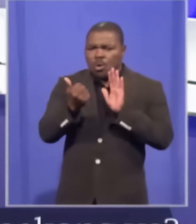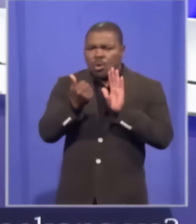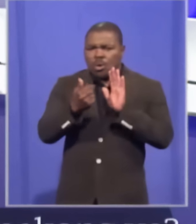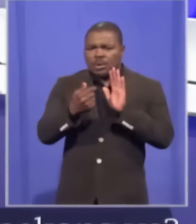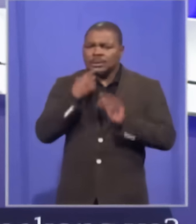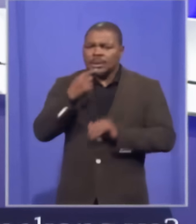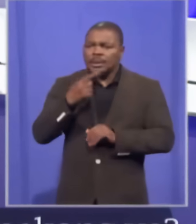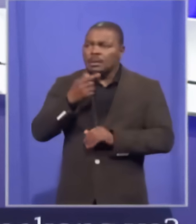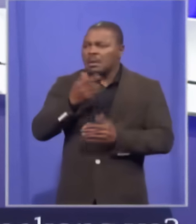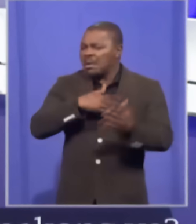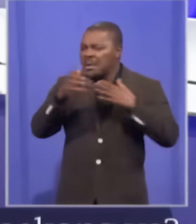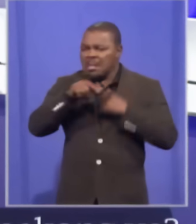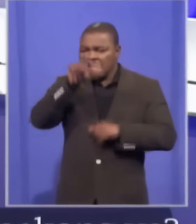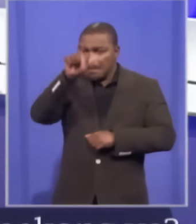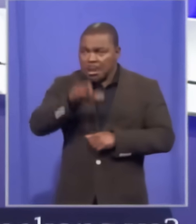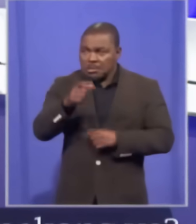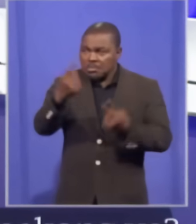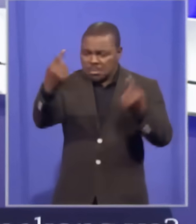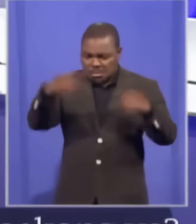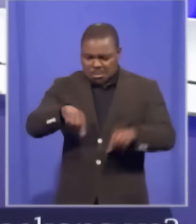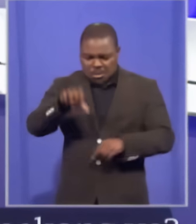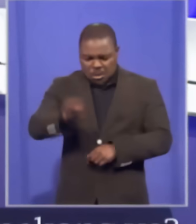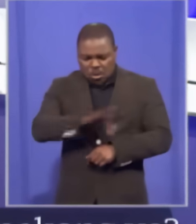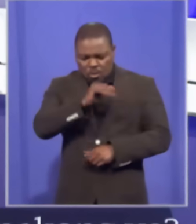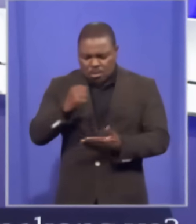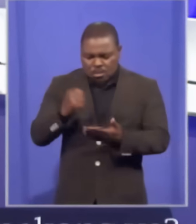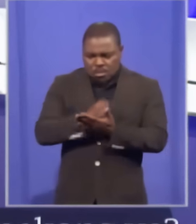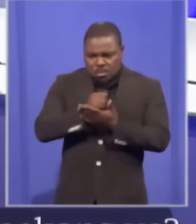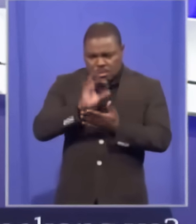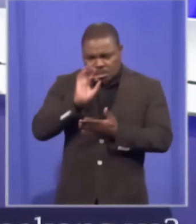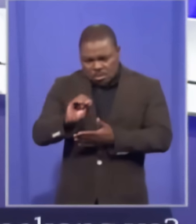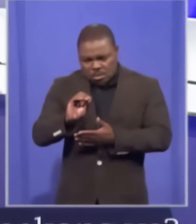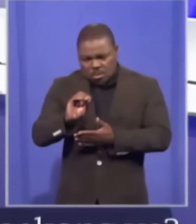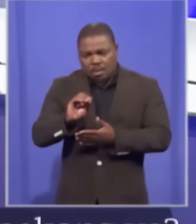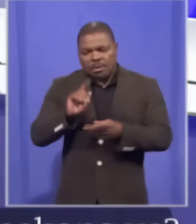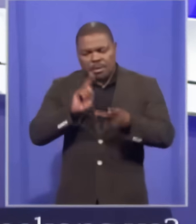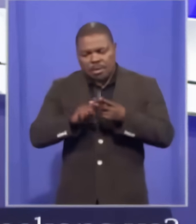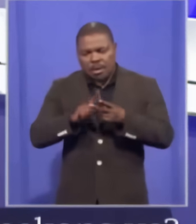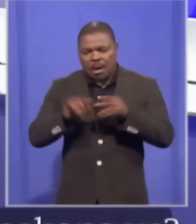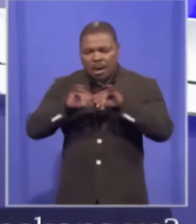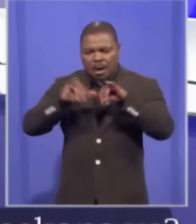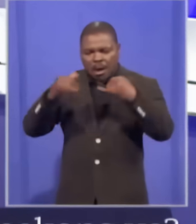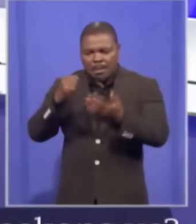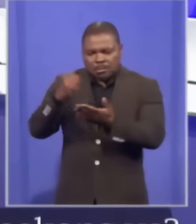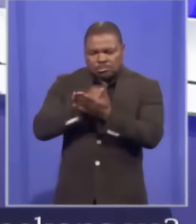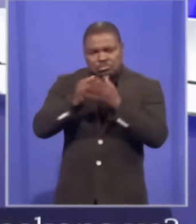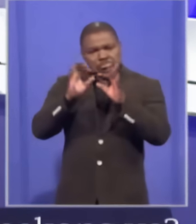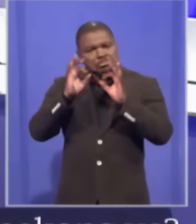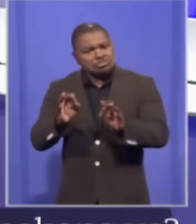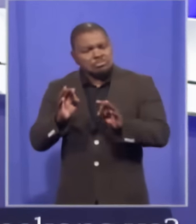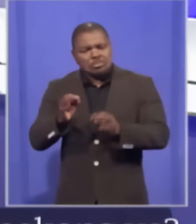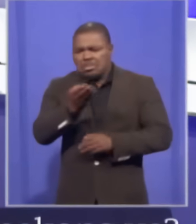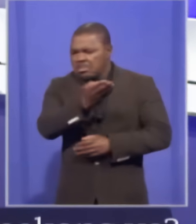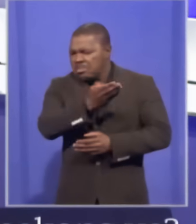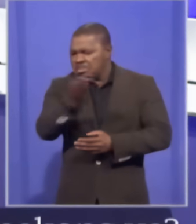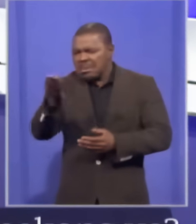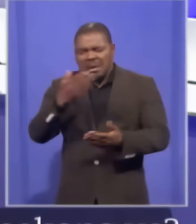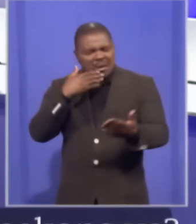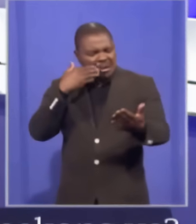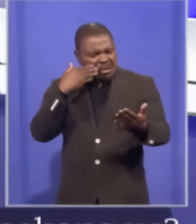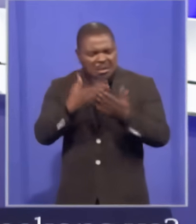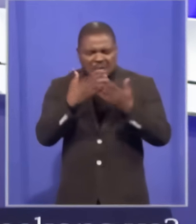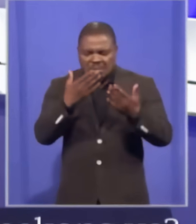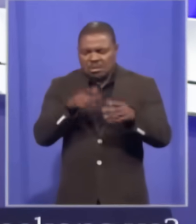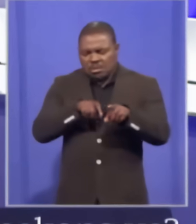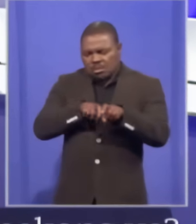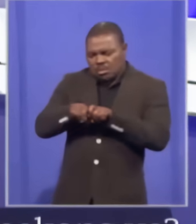ka molao a ena le mangwalo a go ba gona a butše company e le goreng e registerile go ya ka molao a ka tsenela diphenkgišano e